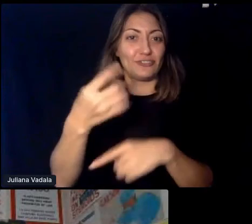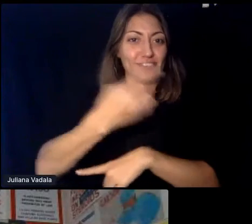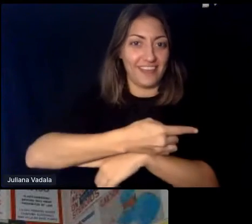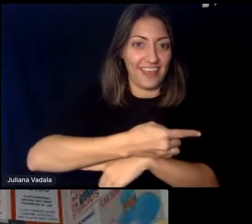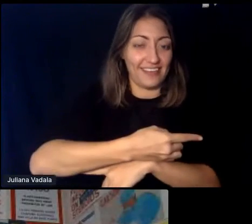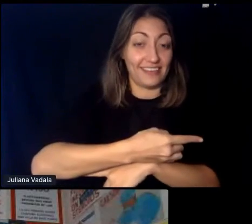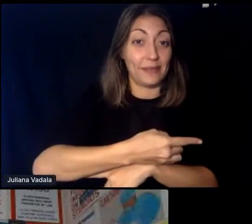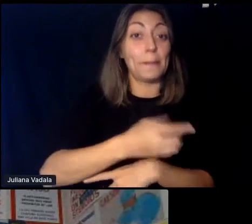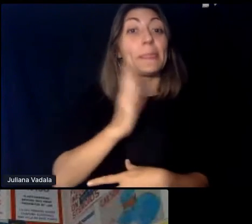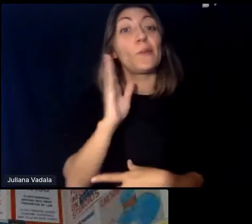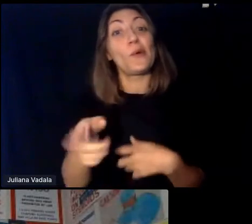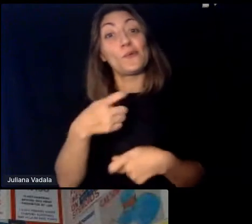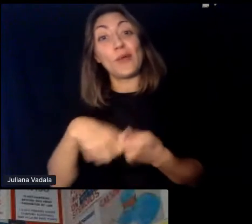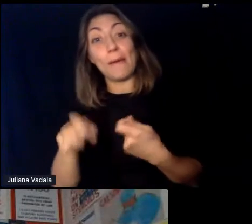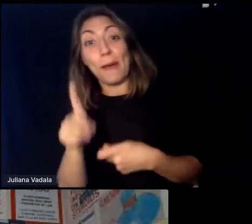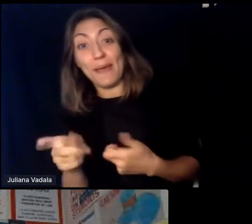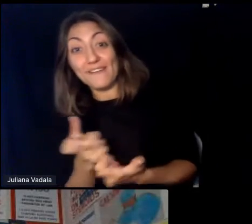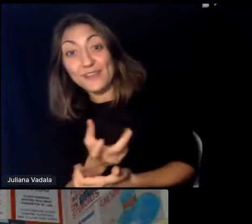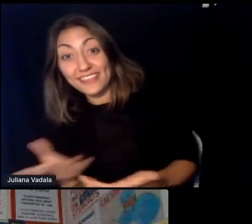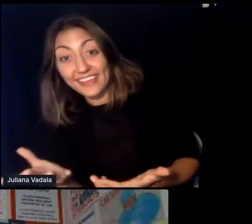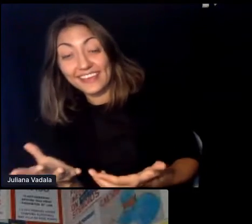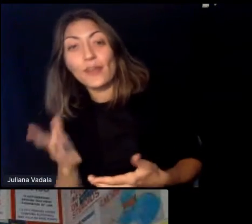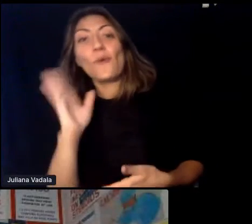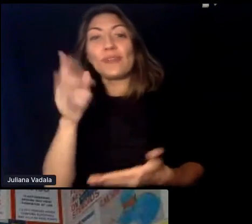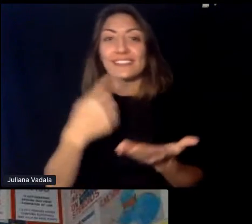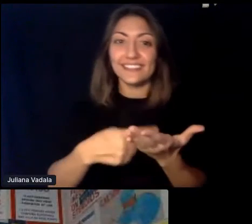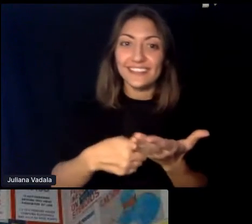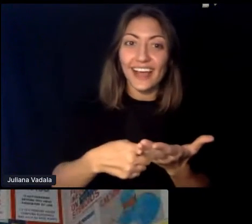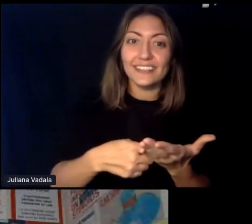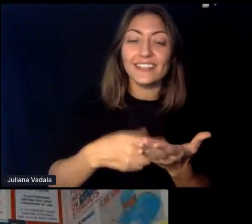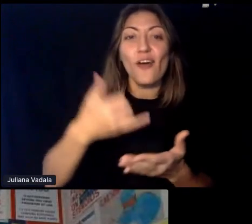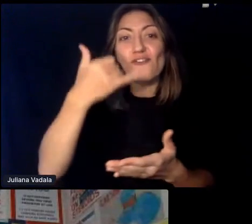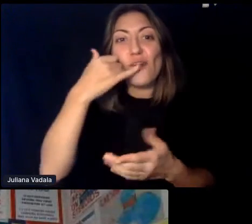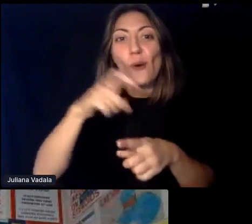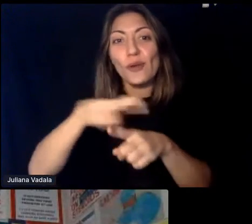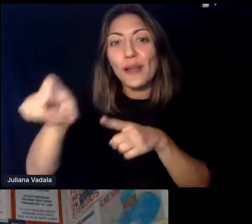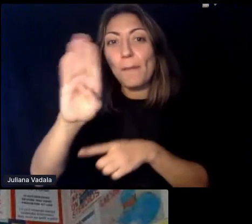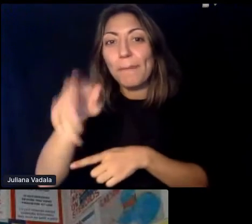without further ado, I will kick it over to Lori.